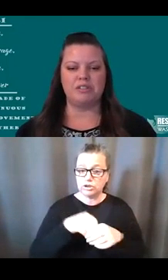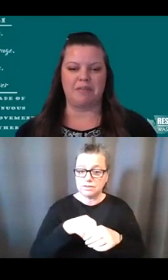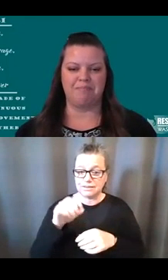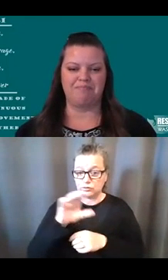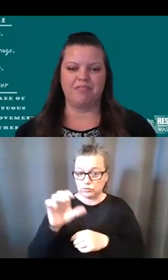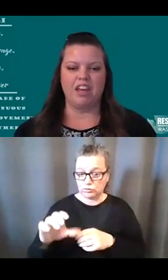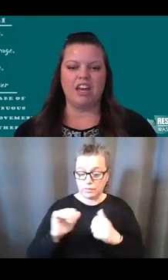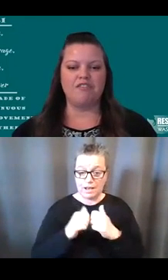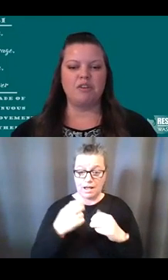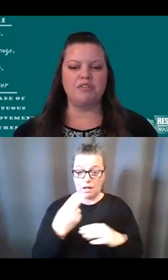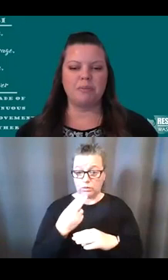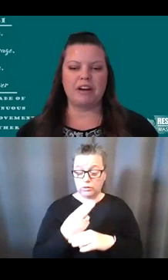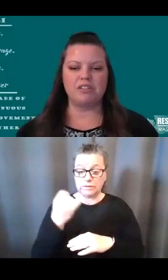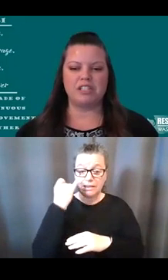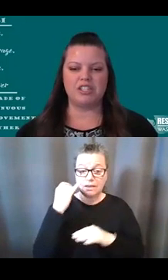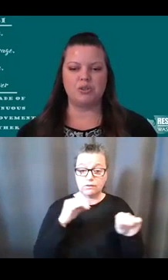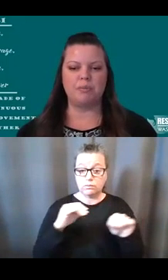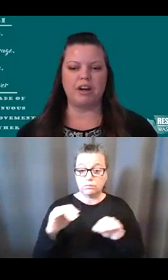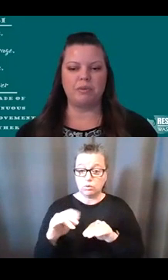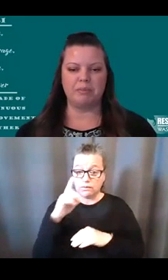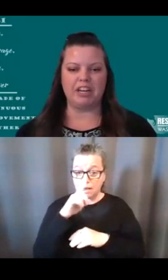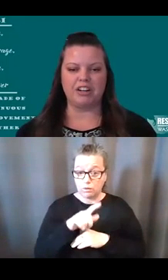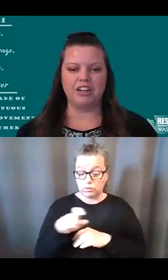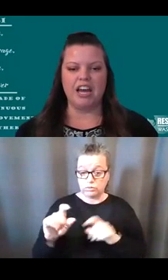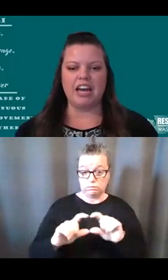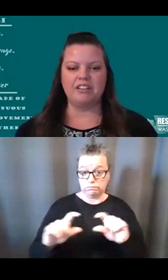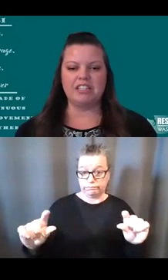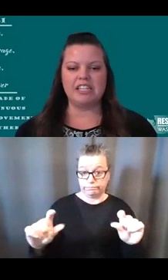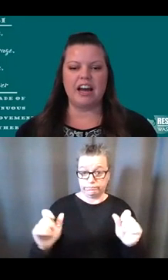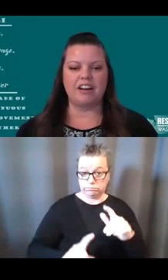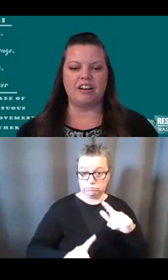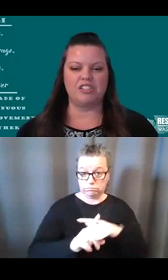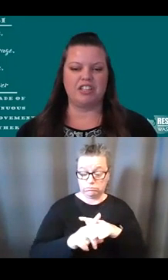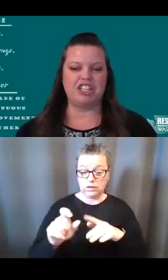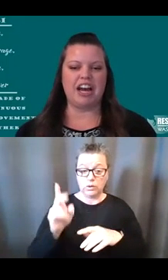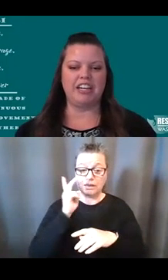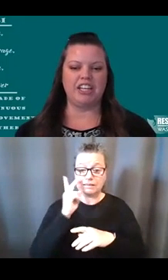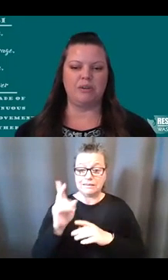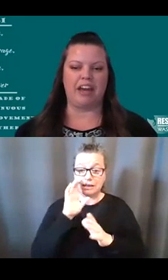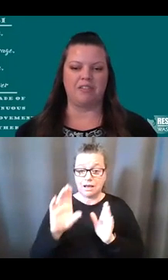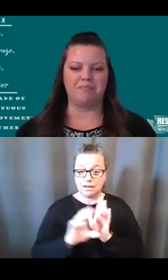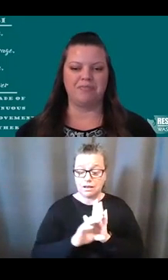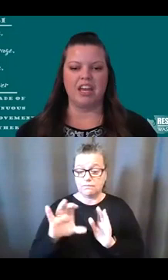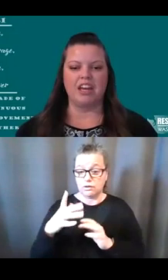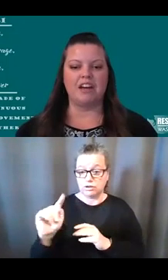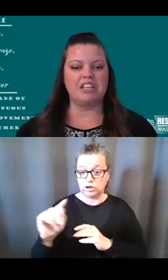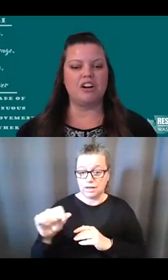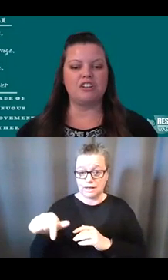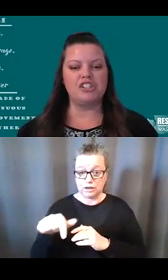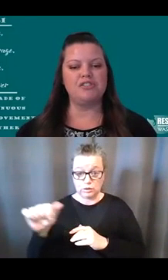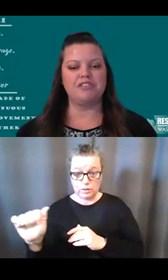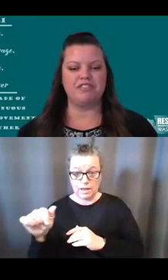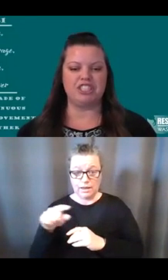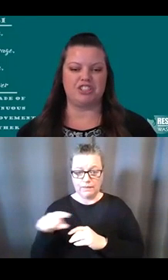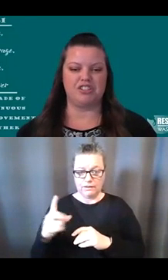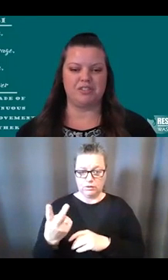we'll use them. If you move your mouse, this toolbar will appear and you can see icons for the chat and QA. Now, these are